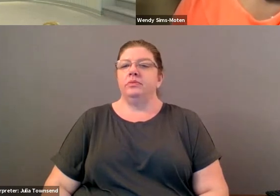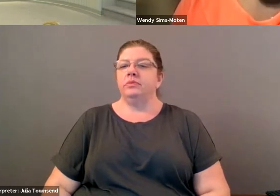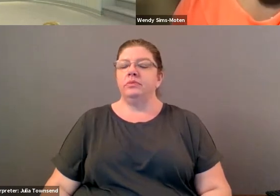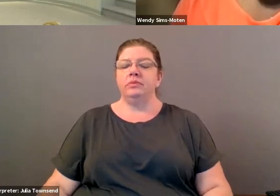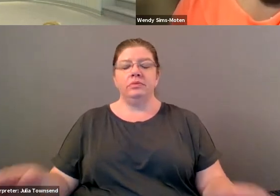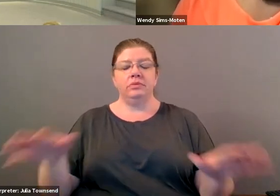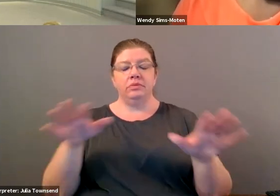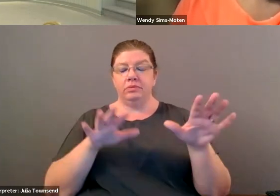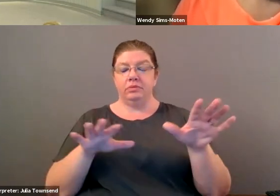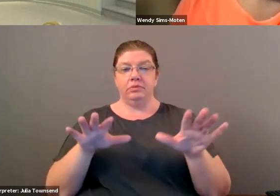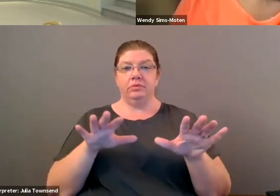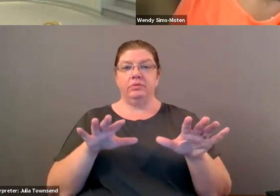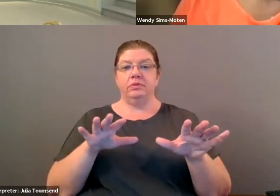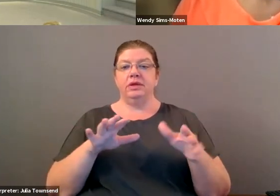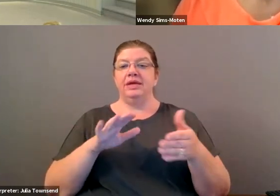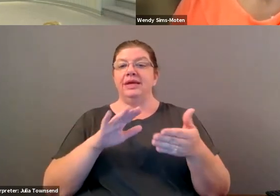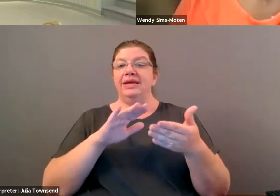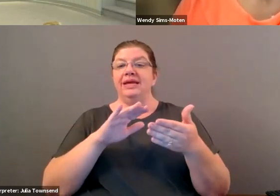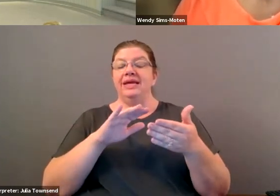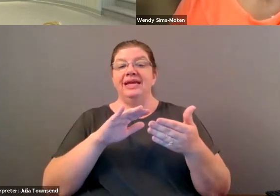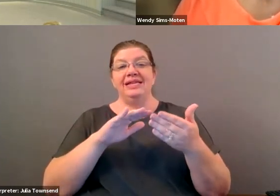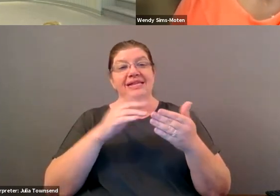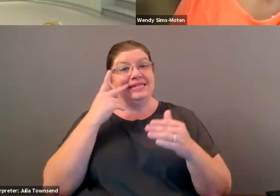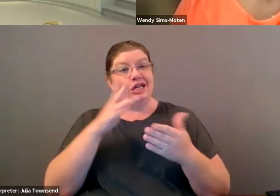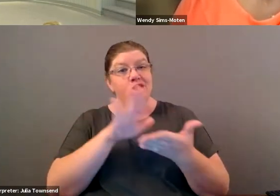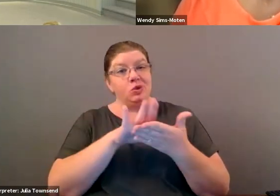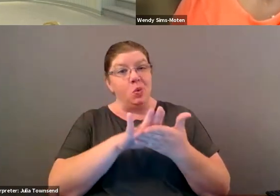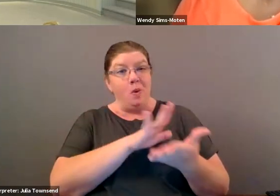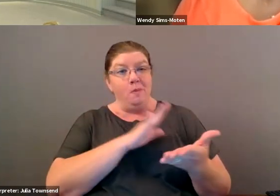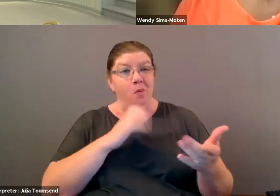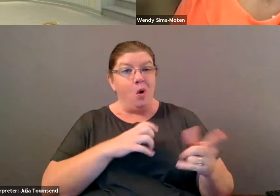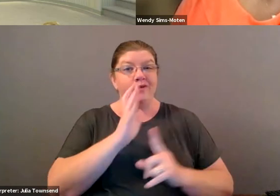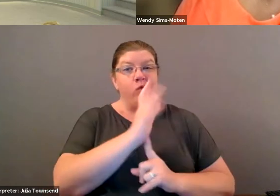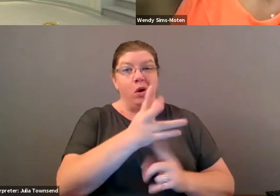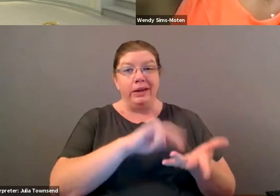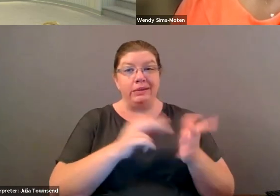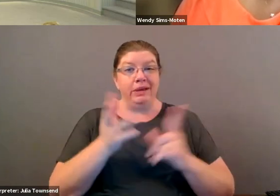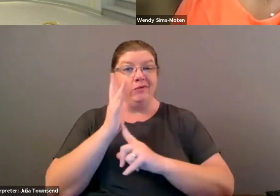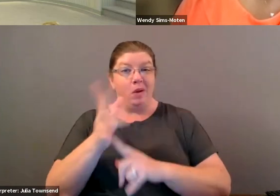C school board. 4 minutes is 4 minutes. I'm gonna get my 4 minutes.